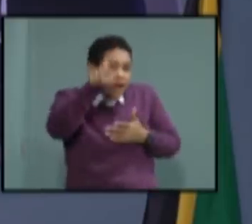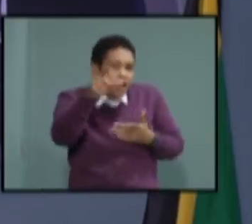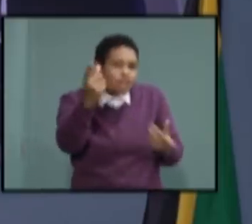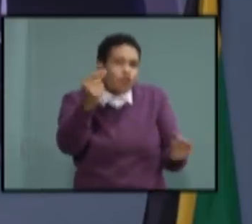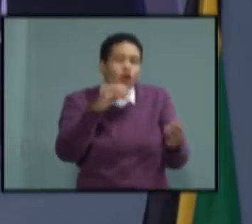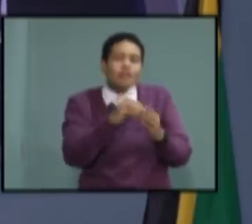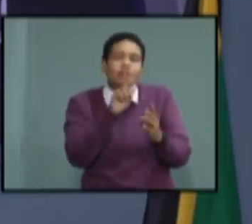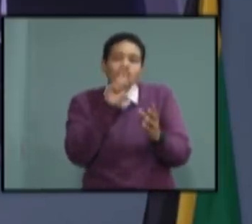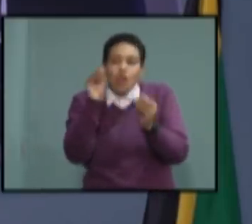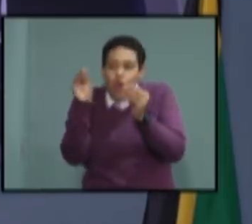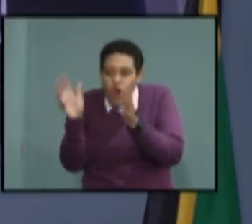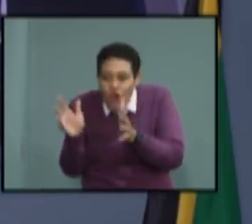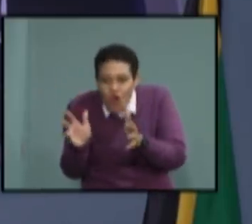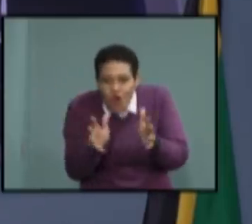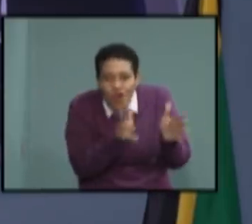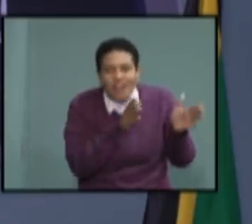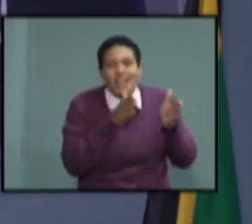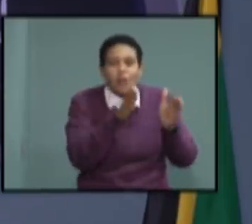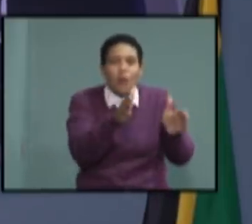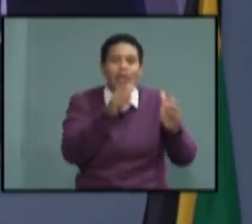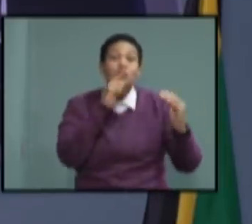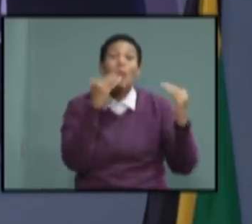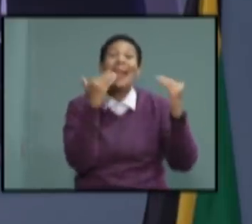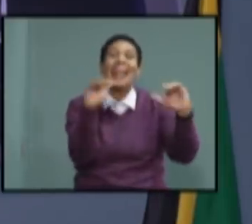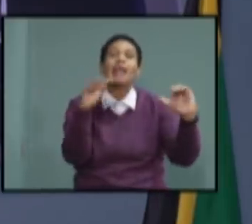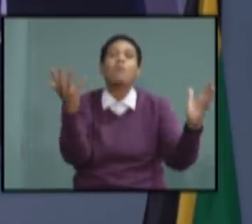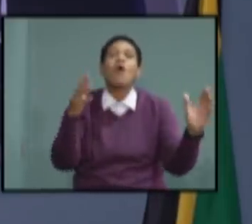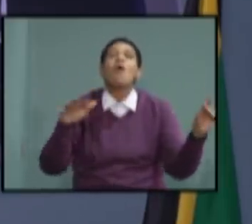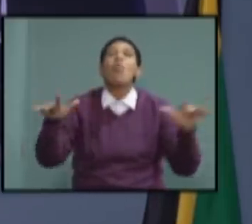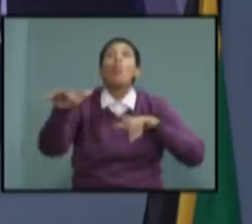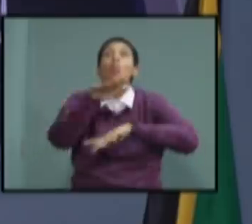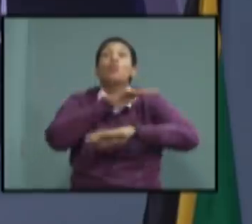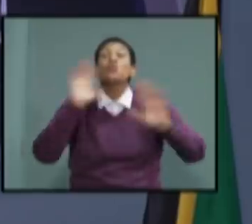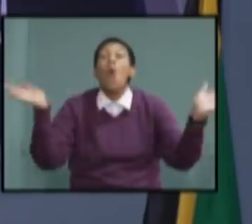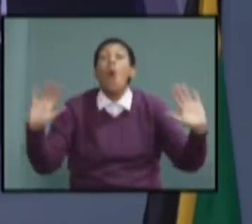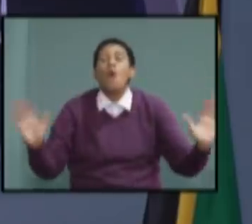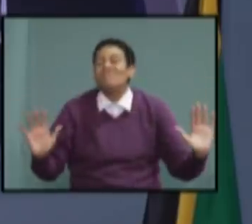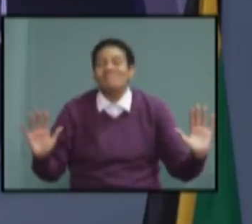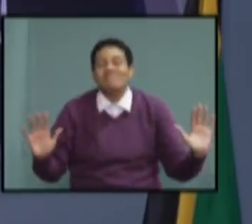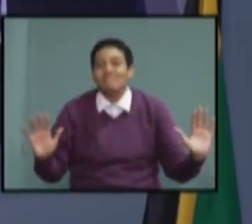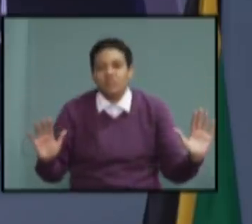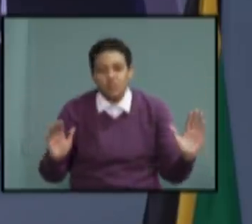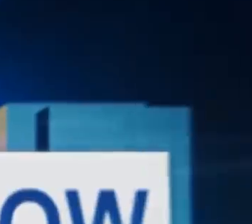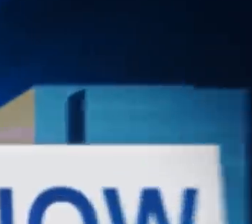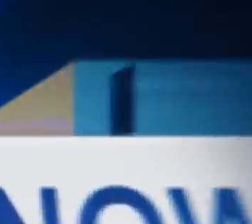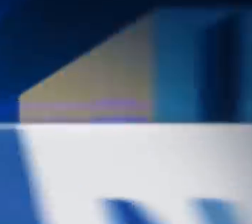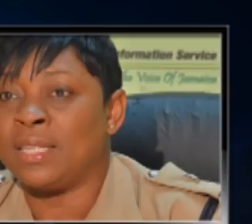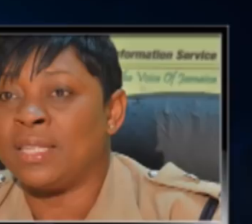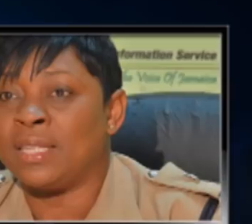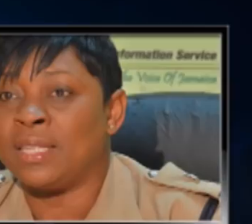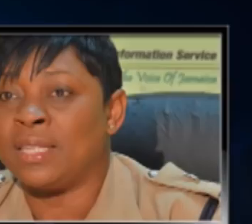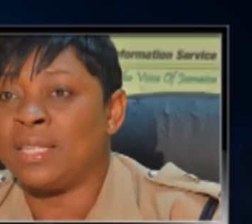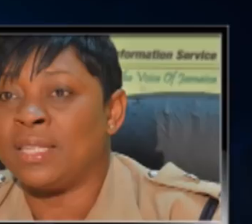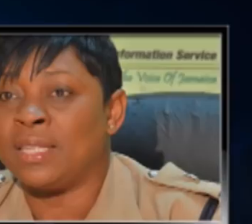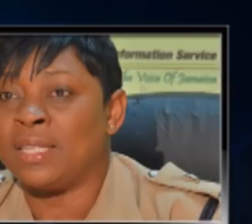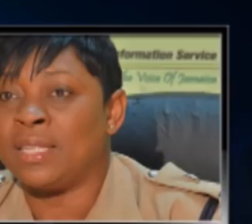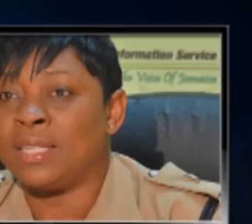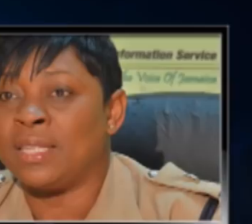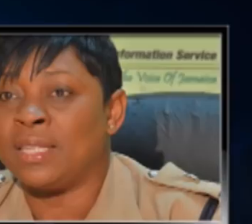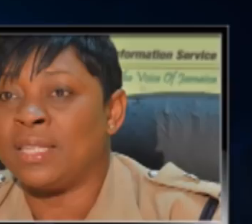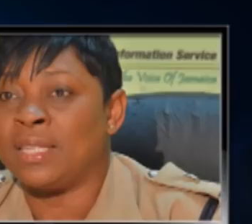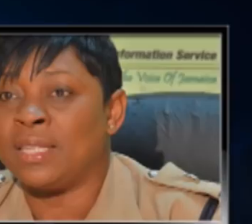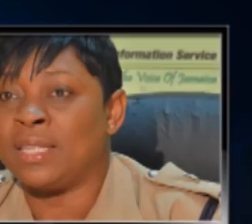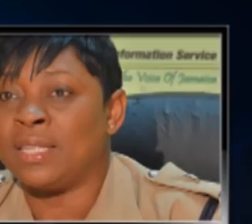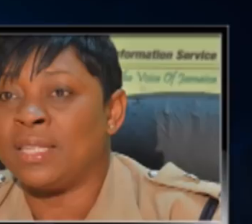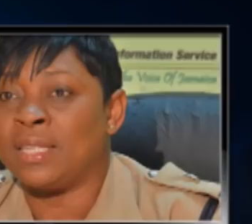an orderly way to limit movement during this period of time. And the police have sought